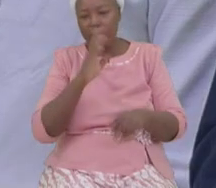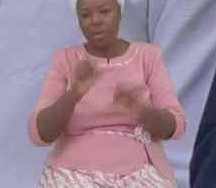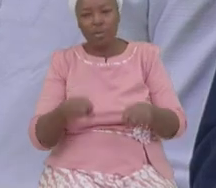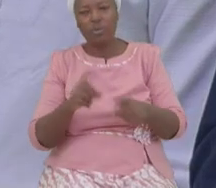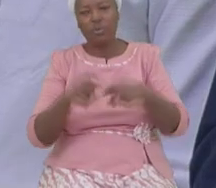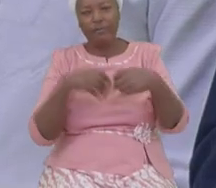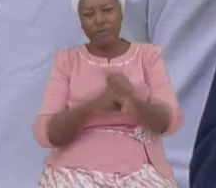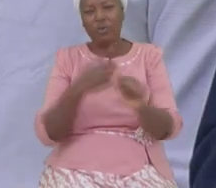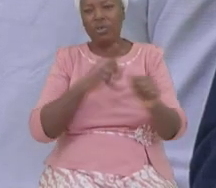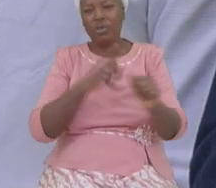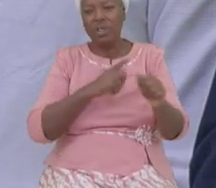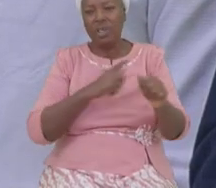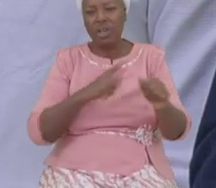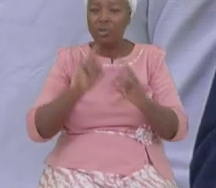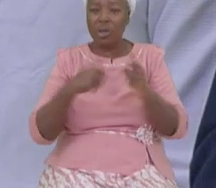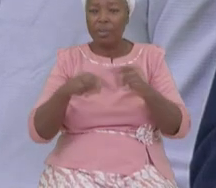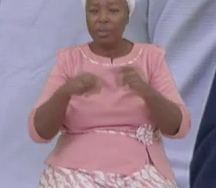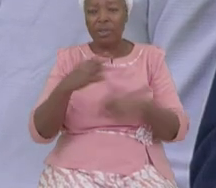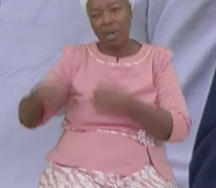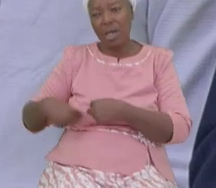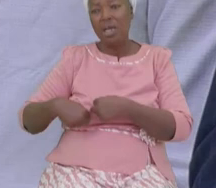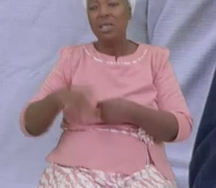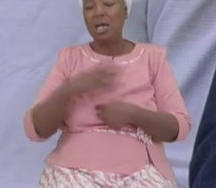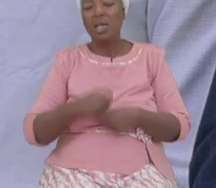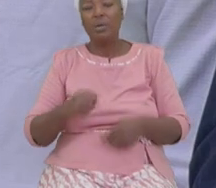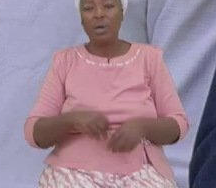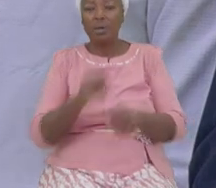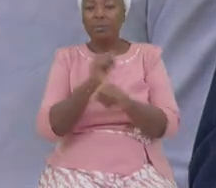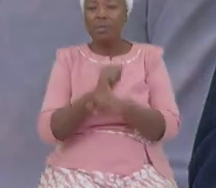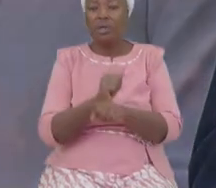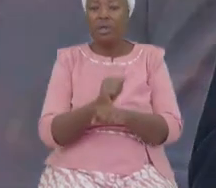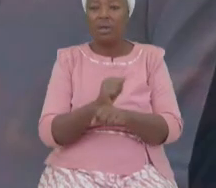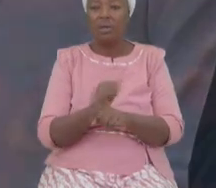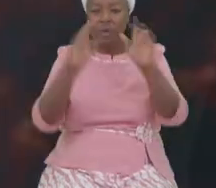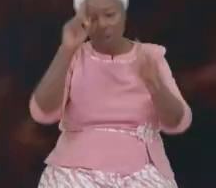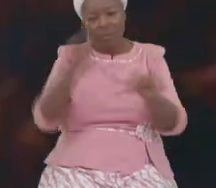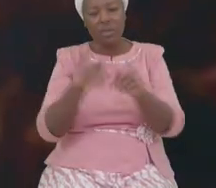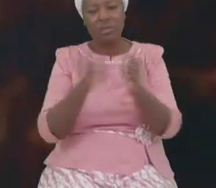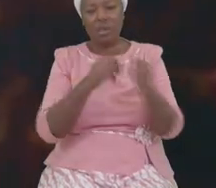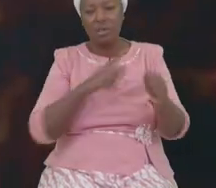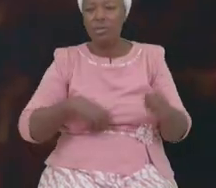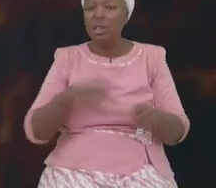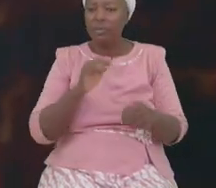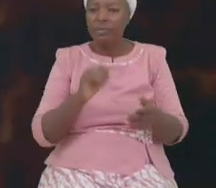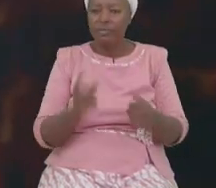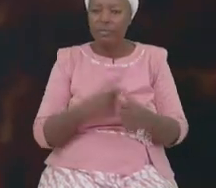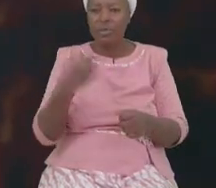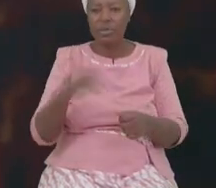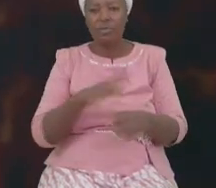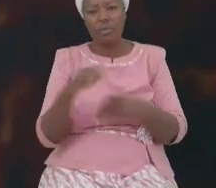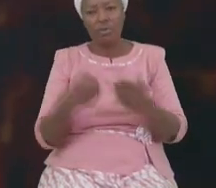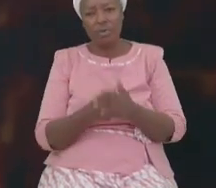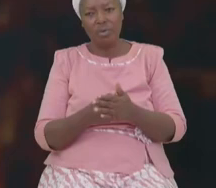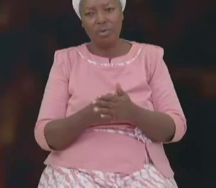our having covenant with the Lord, that's what he wants to do. First of all, he wants to give one